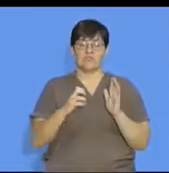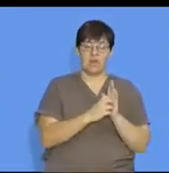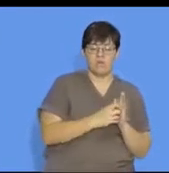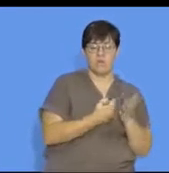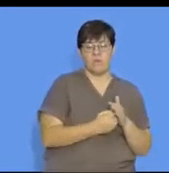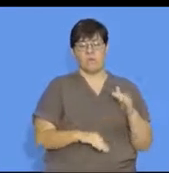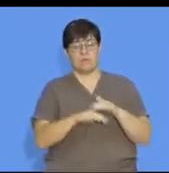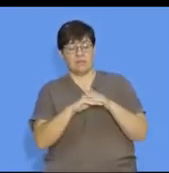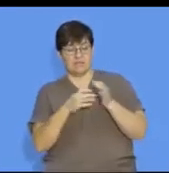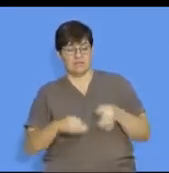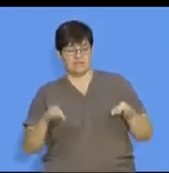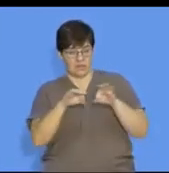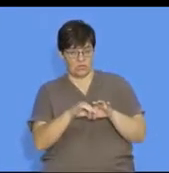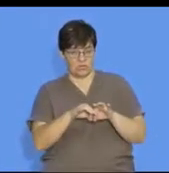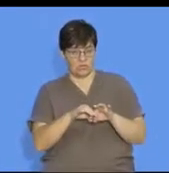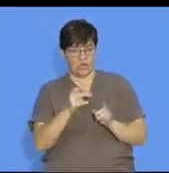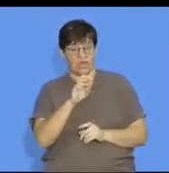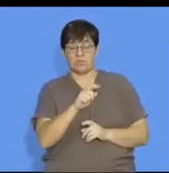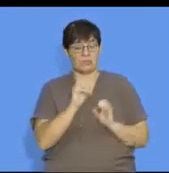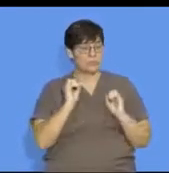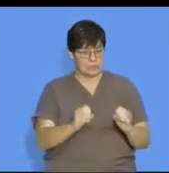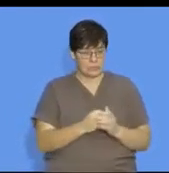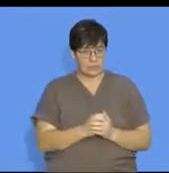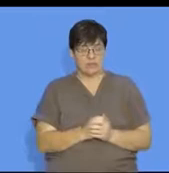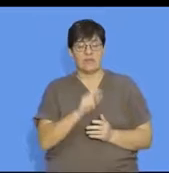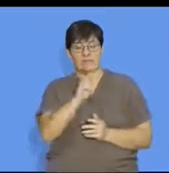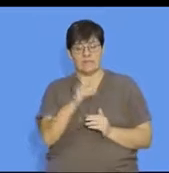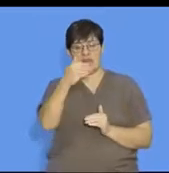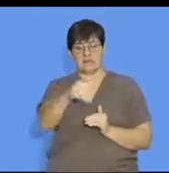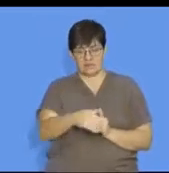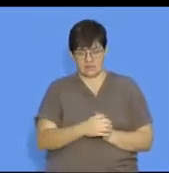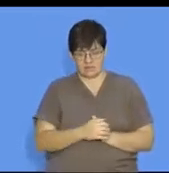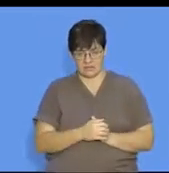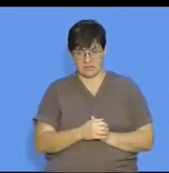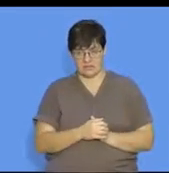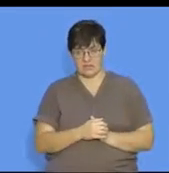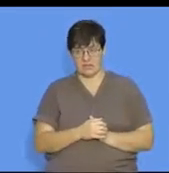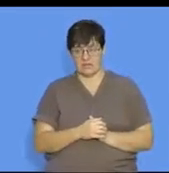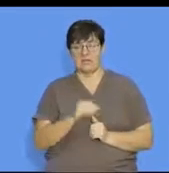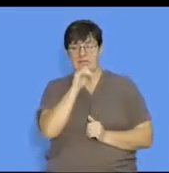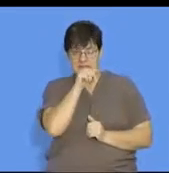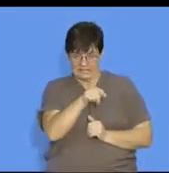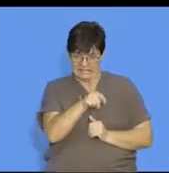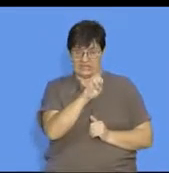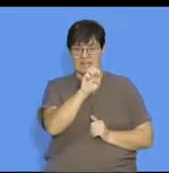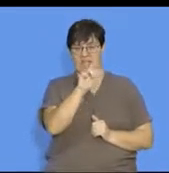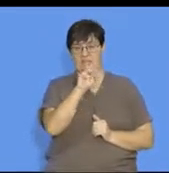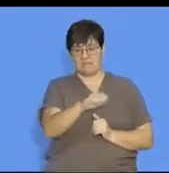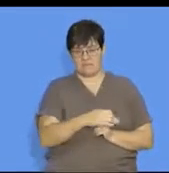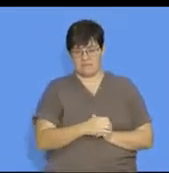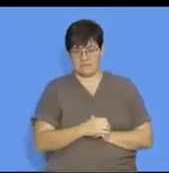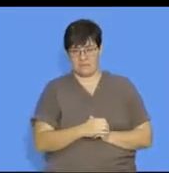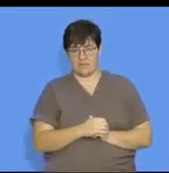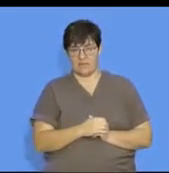or the maximum value when there is no current, will equal V external, and that maximum is actually the EMF. And then